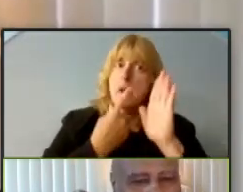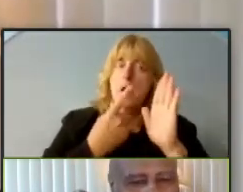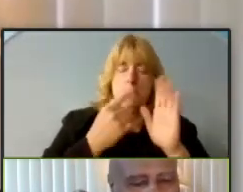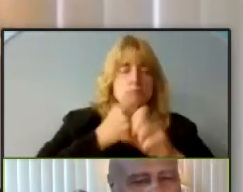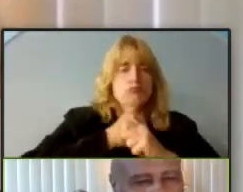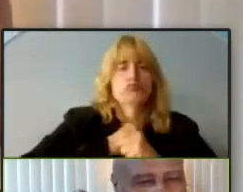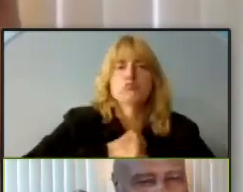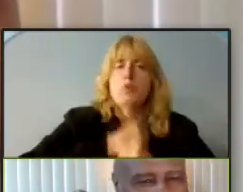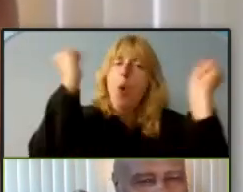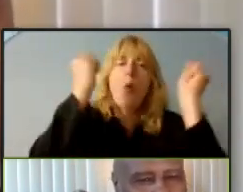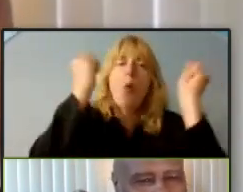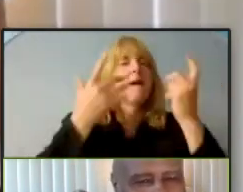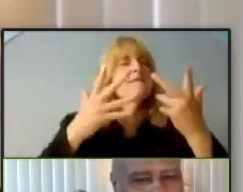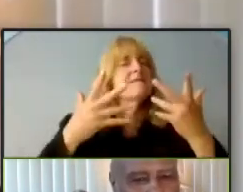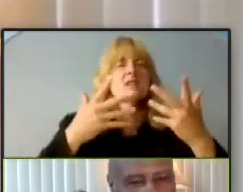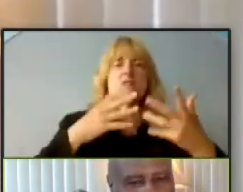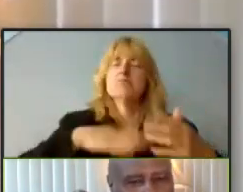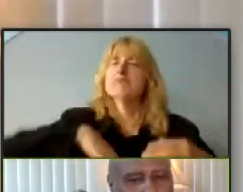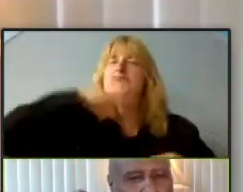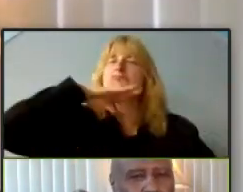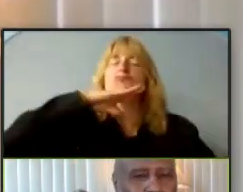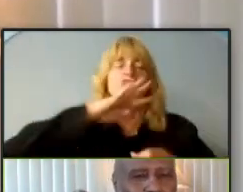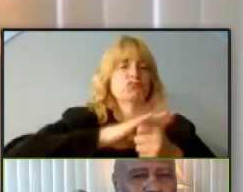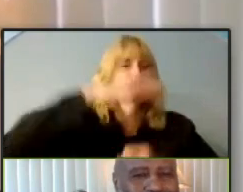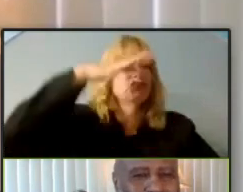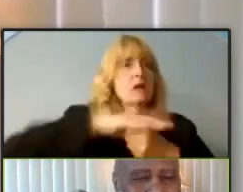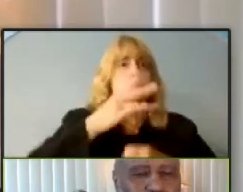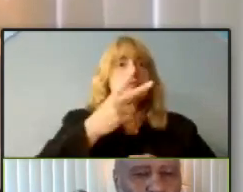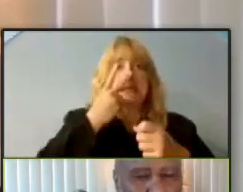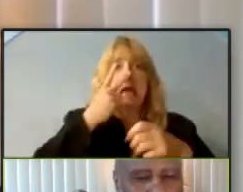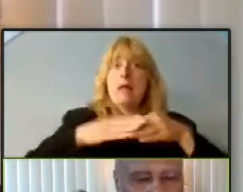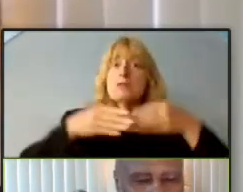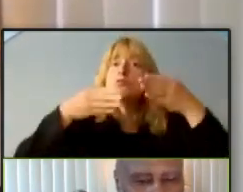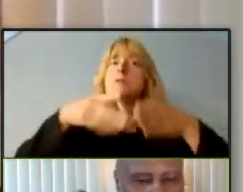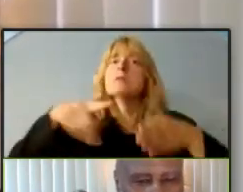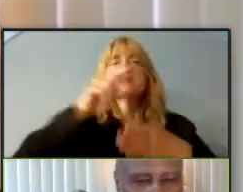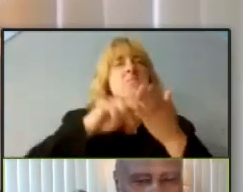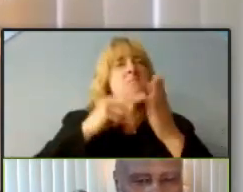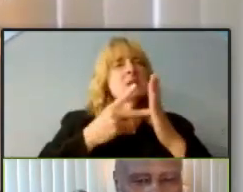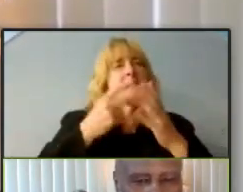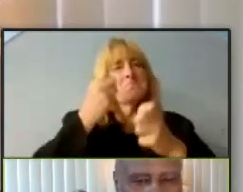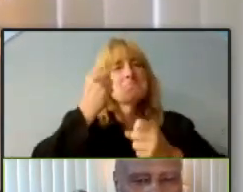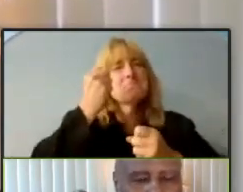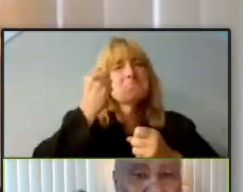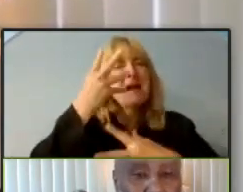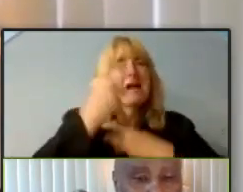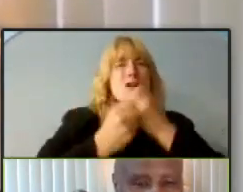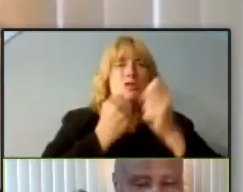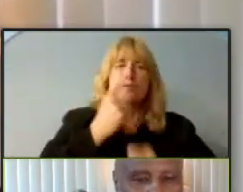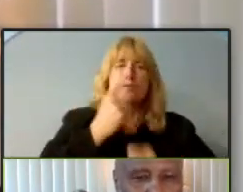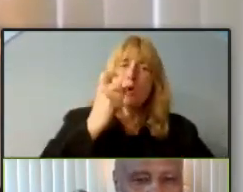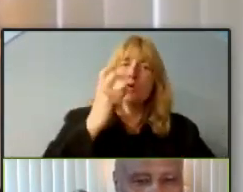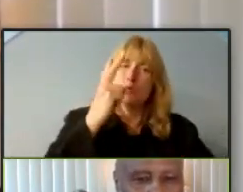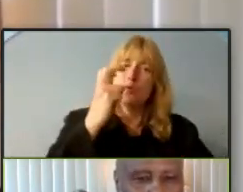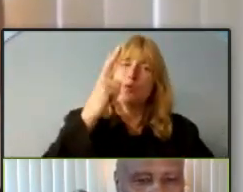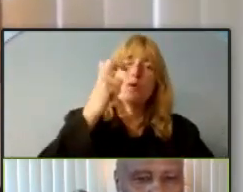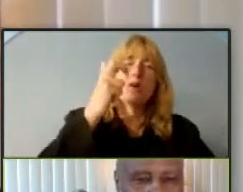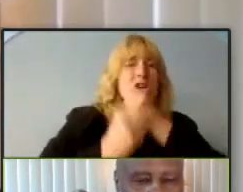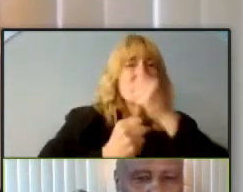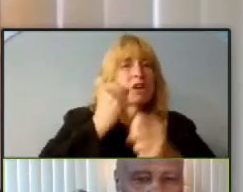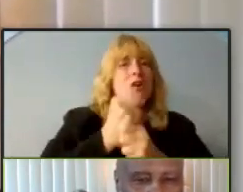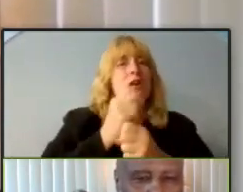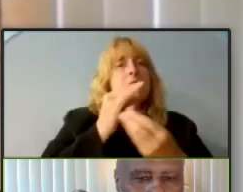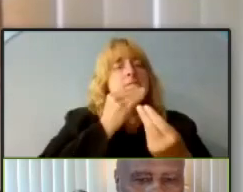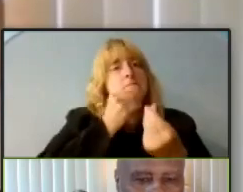is the righteous anger of centuries of abuse. I remember